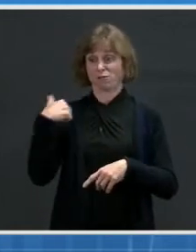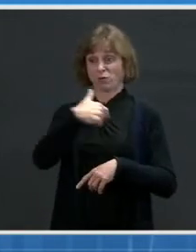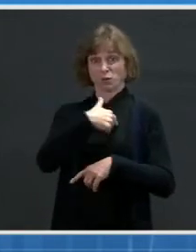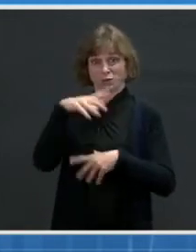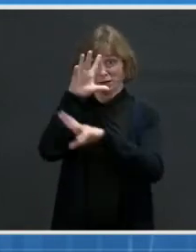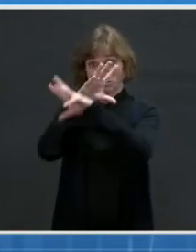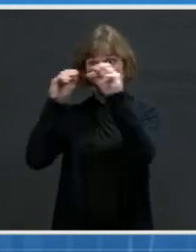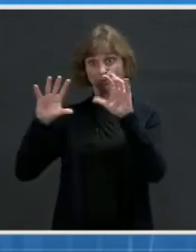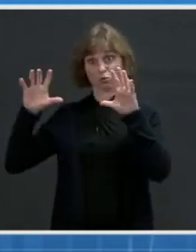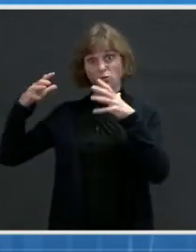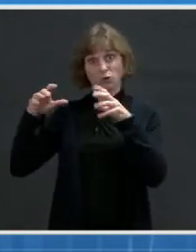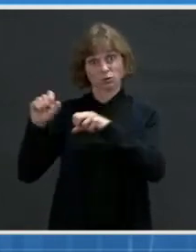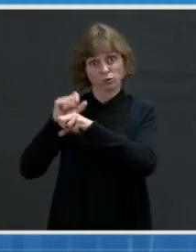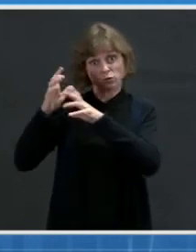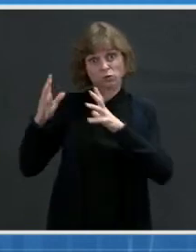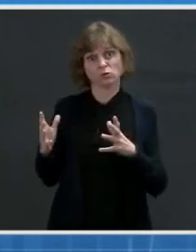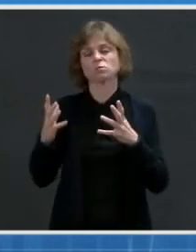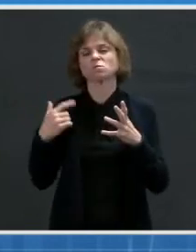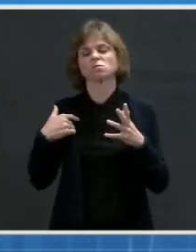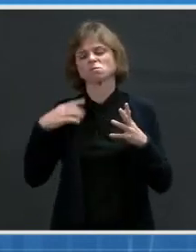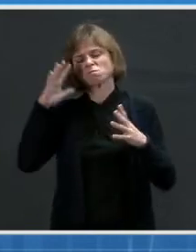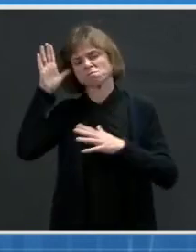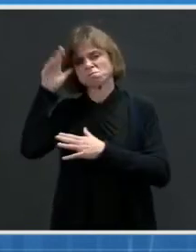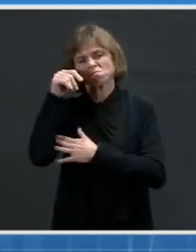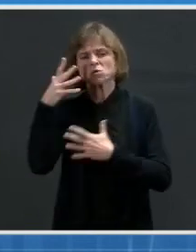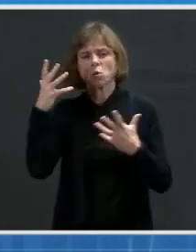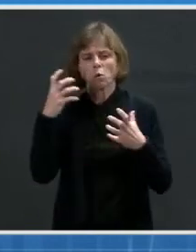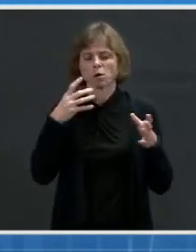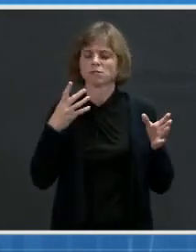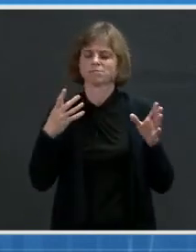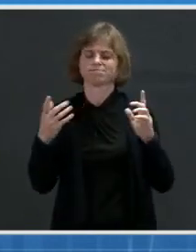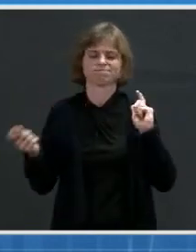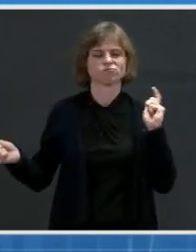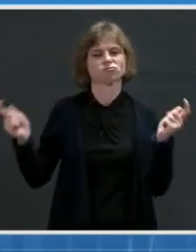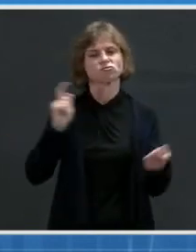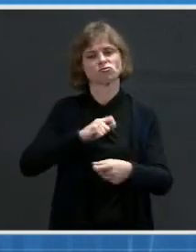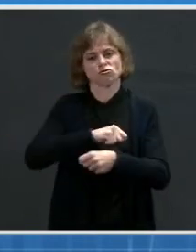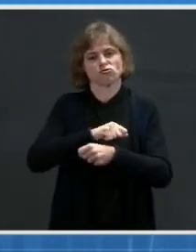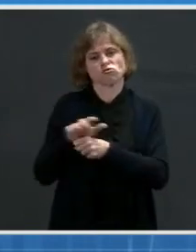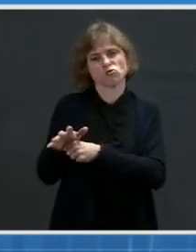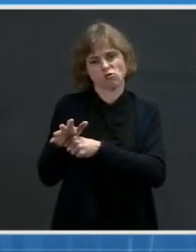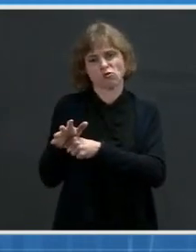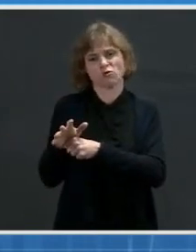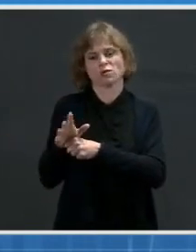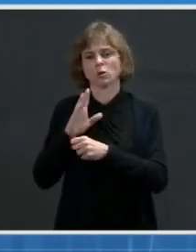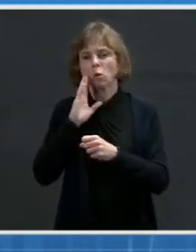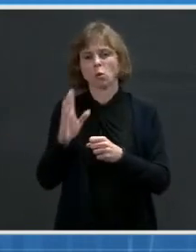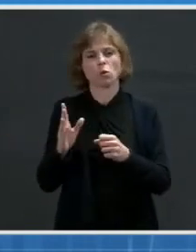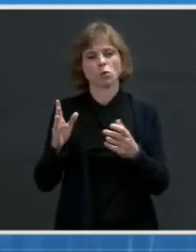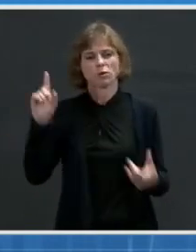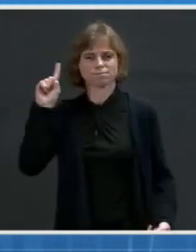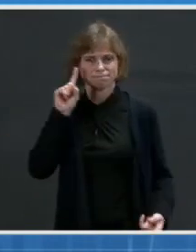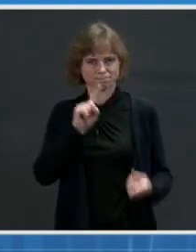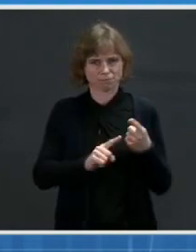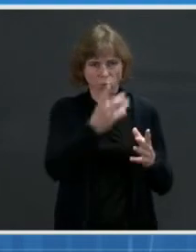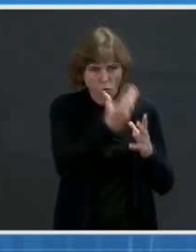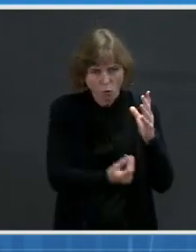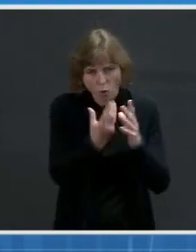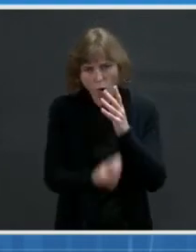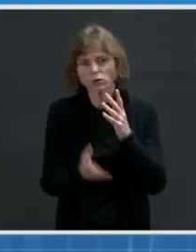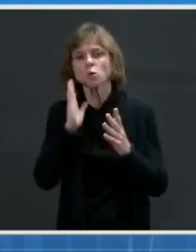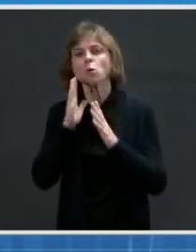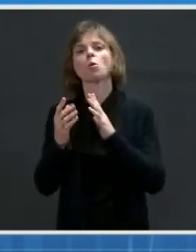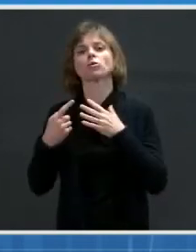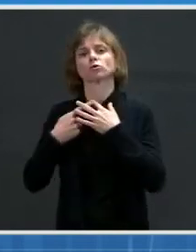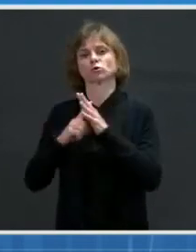on COVID-19 so the losses can subside and healing can begin. The President has